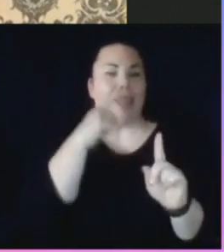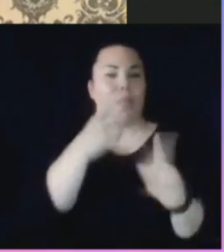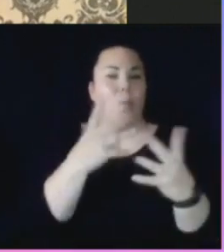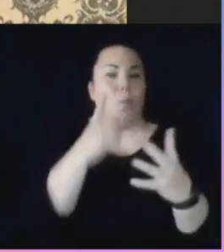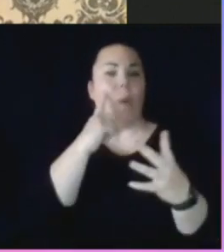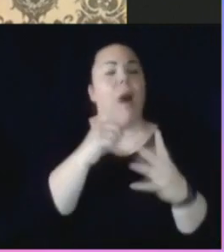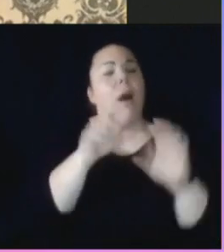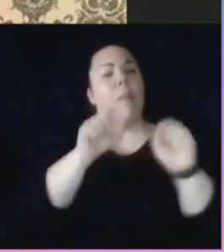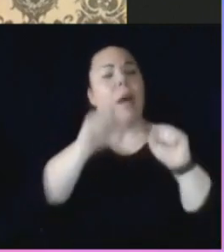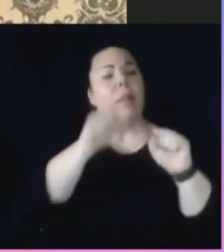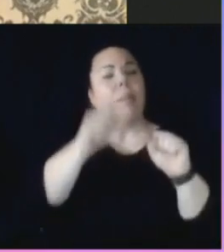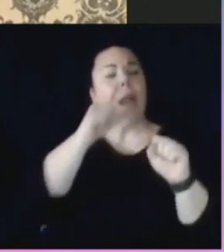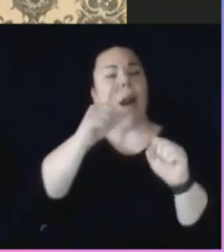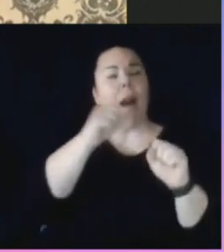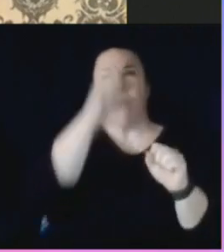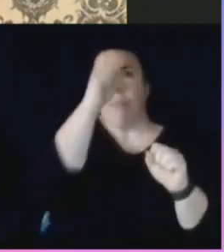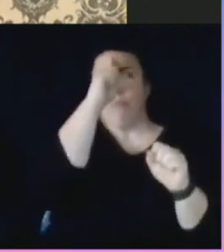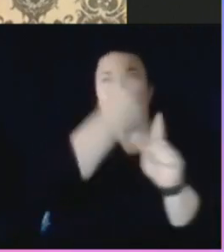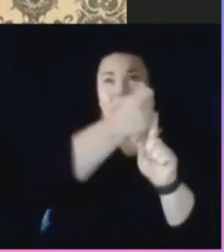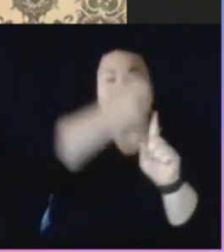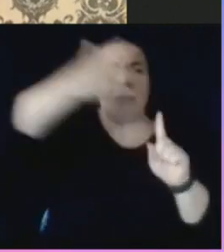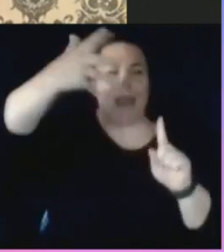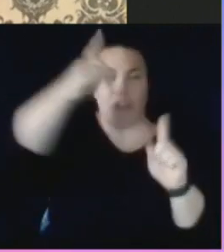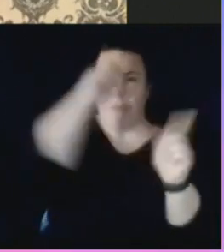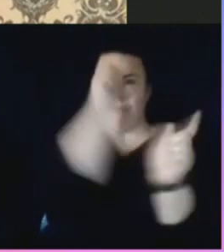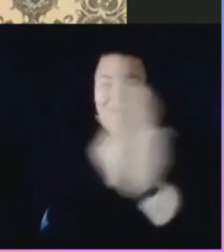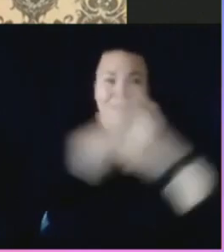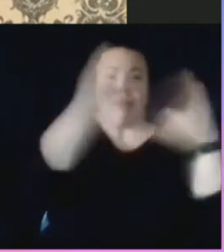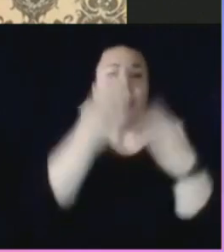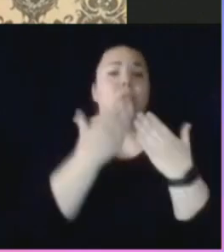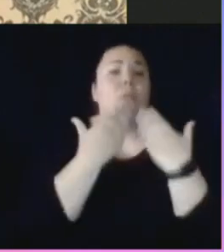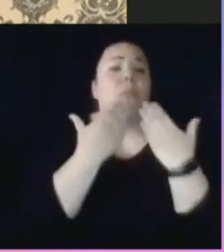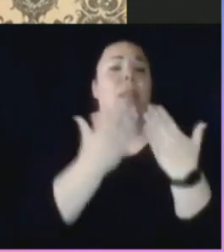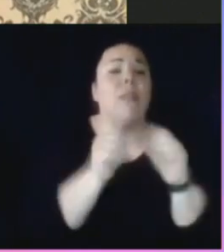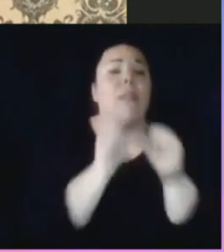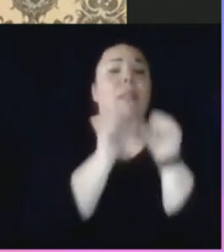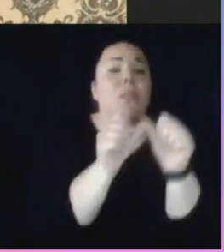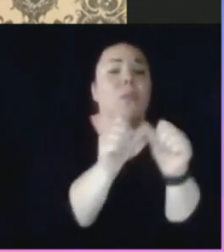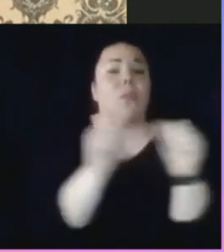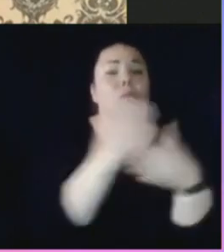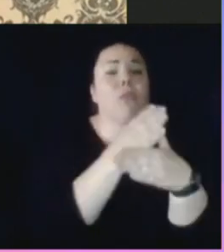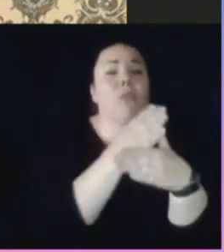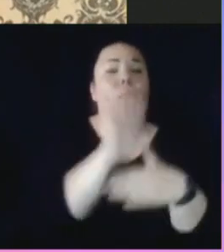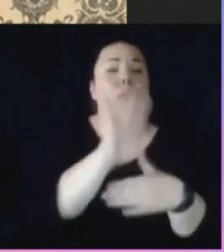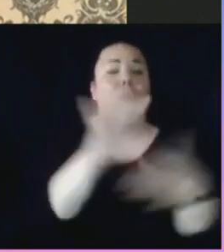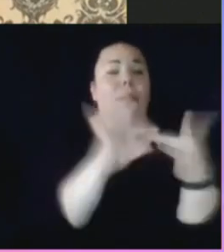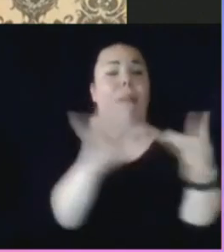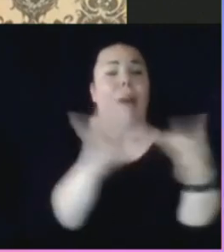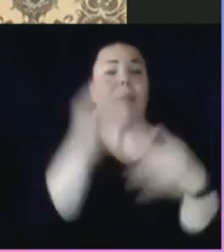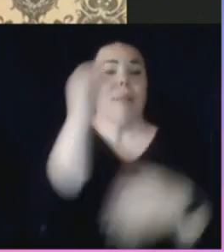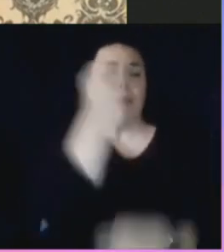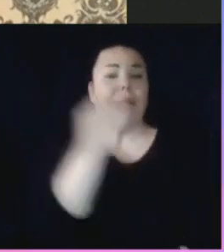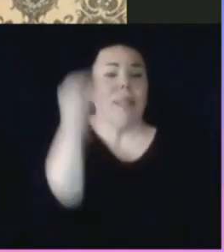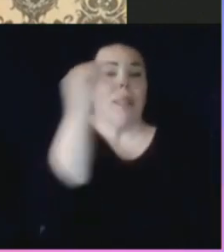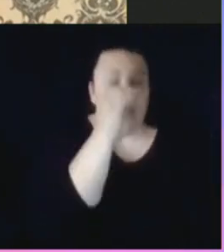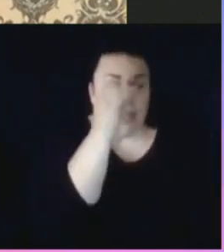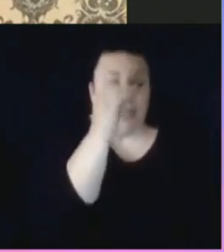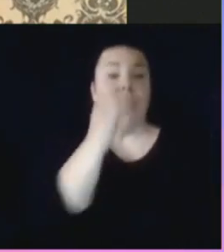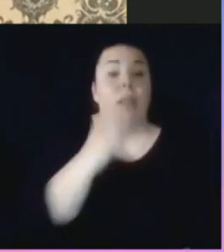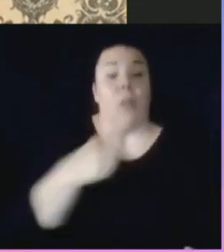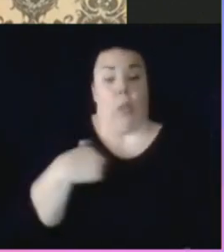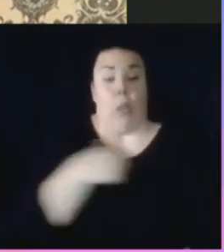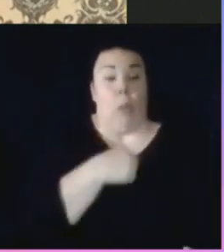expansion. So thank you for that, and keep sharing your comments and your thoughts, and also tell other people to watch this film. We will post the